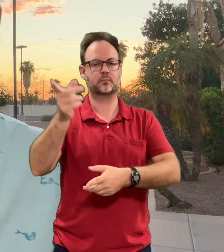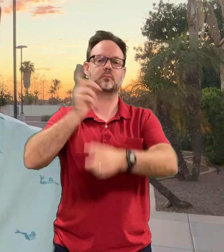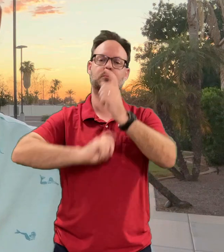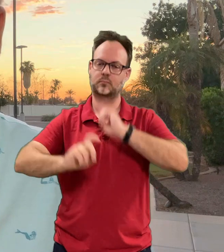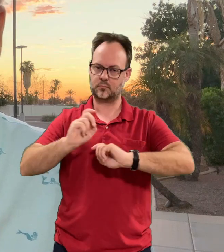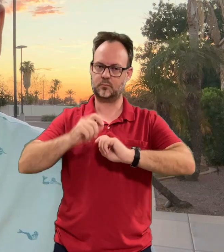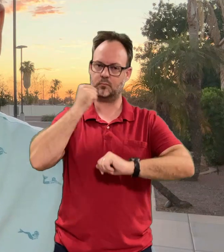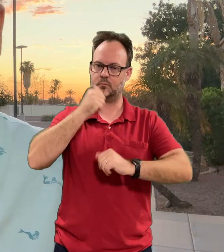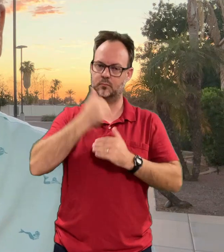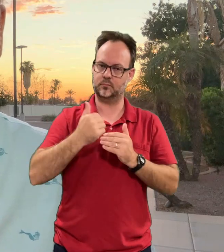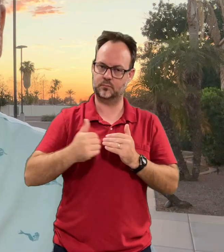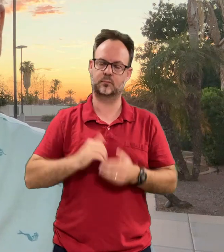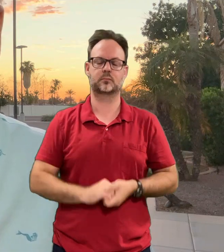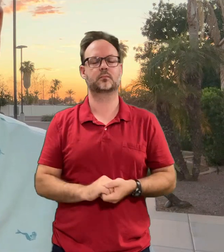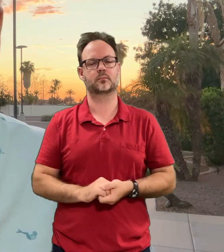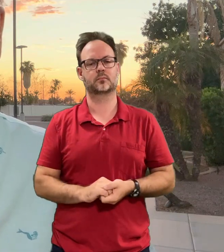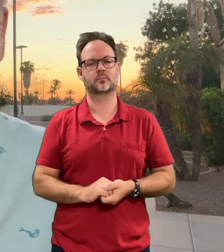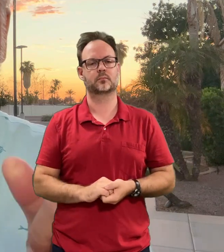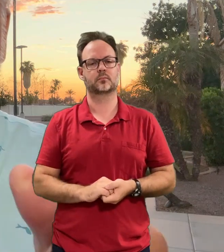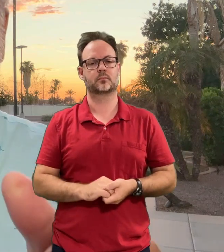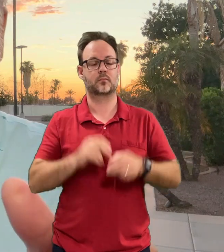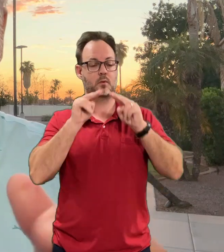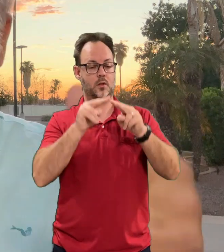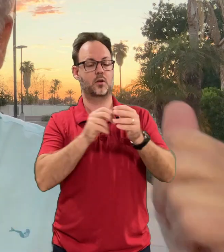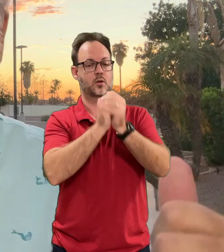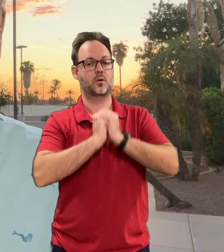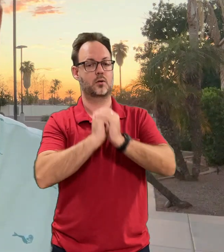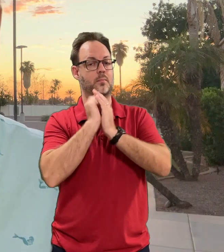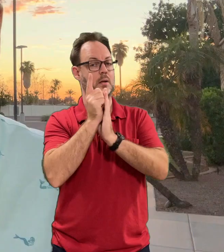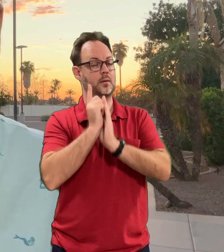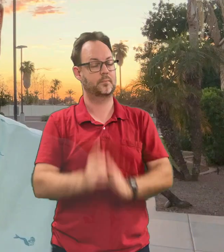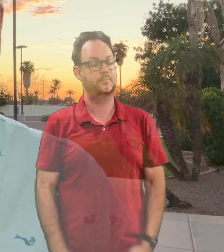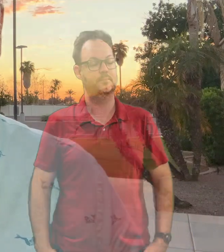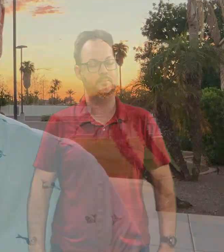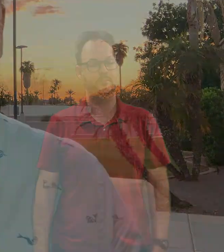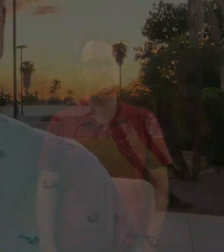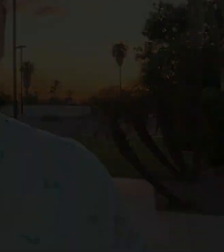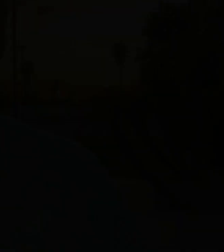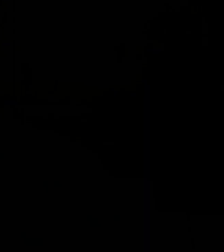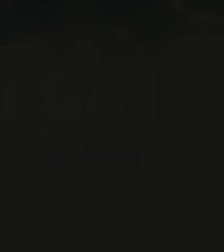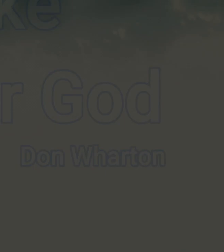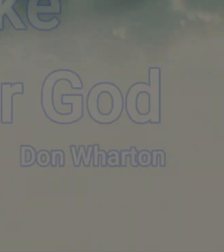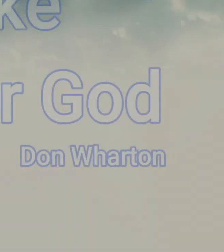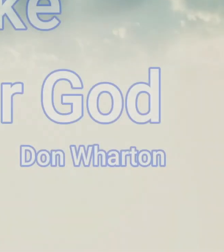us our daily bread. We'll see you in worship in just a minute.